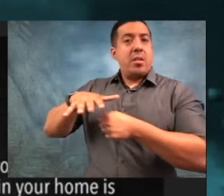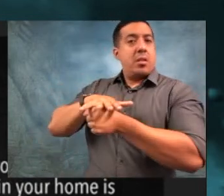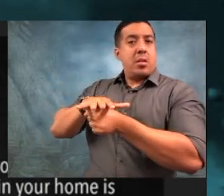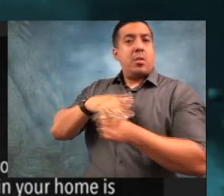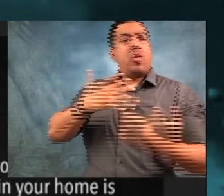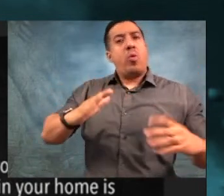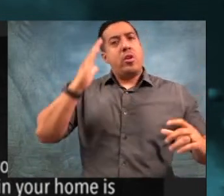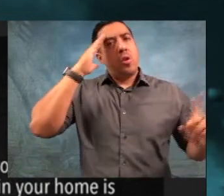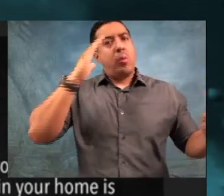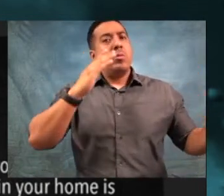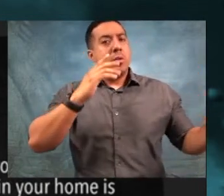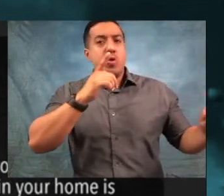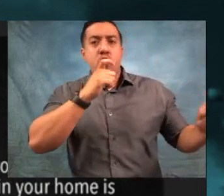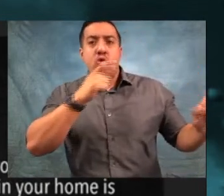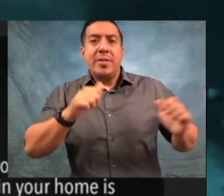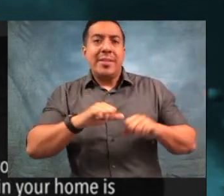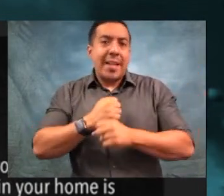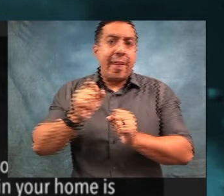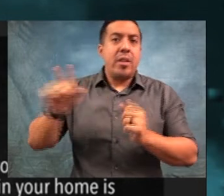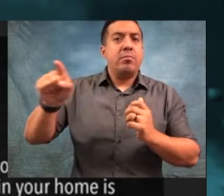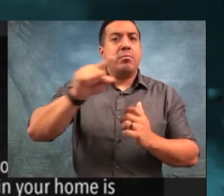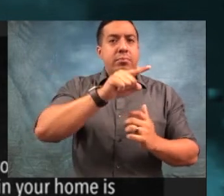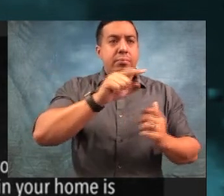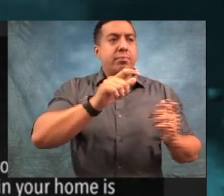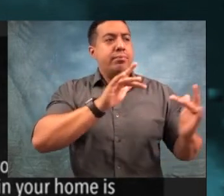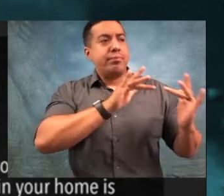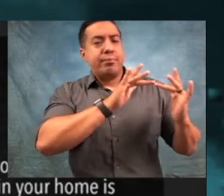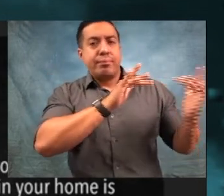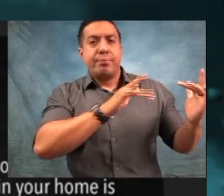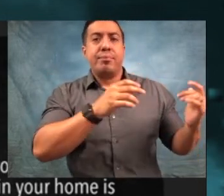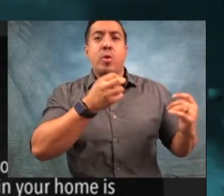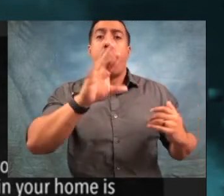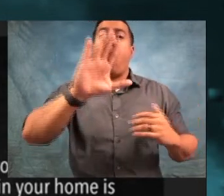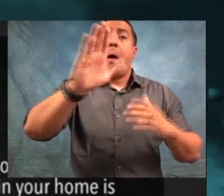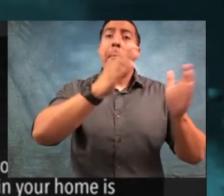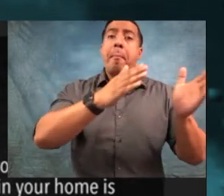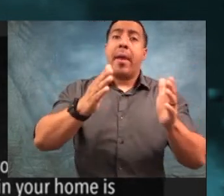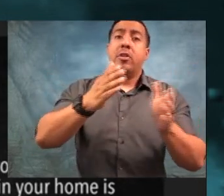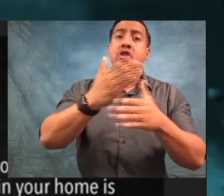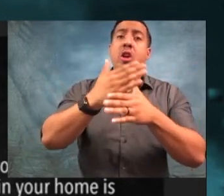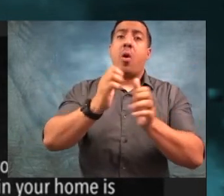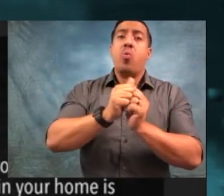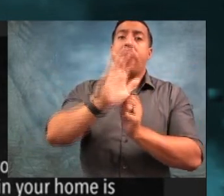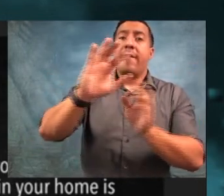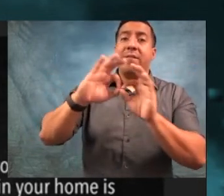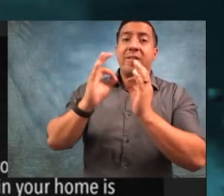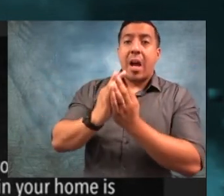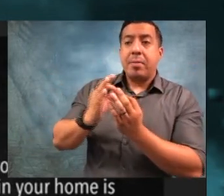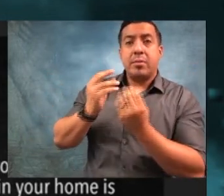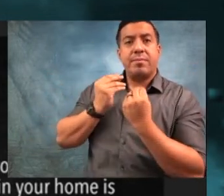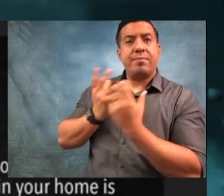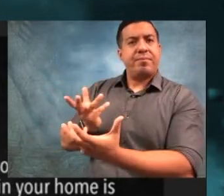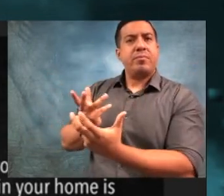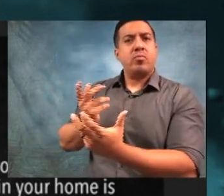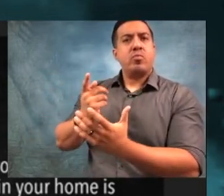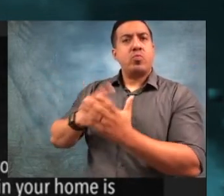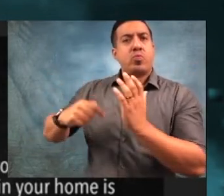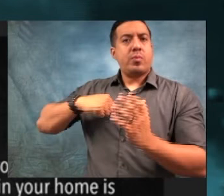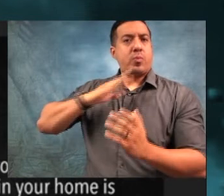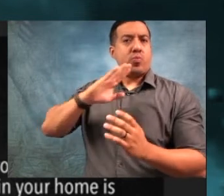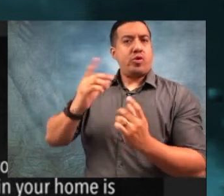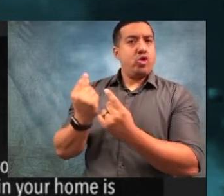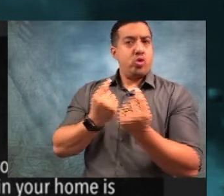track of each other and know that they're safe. And then share your plan with others, so particularly your